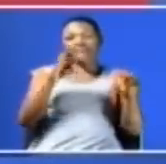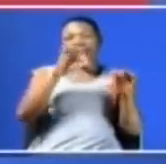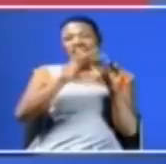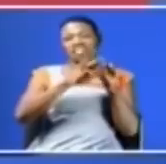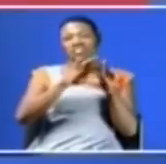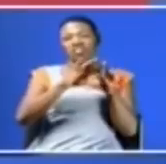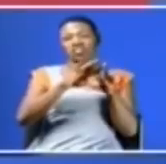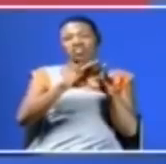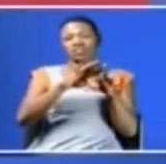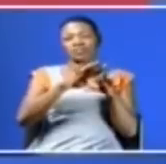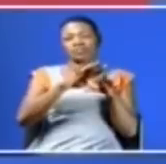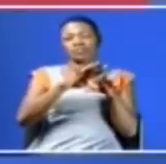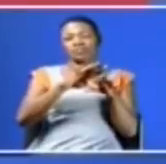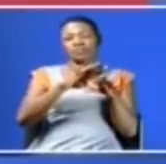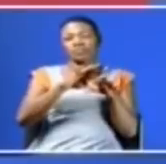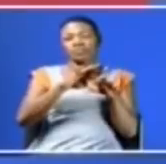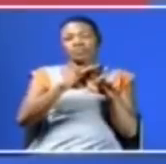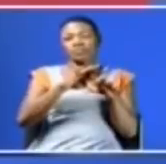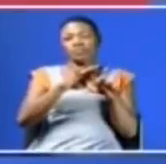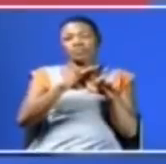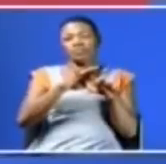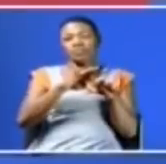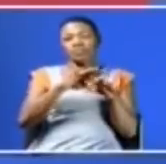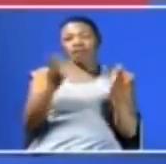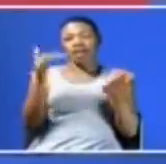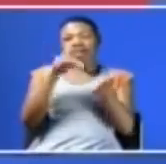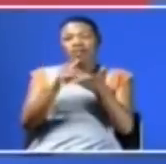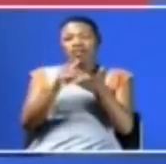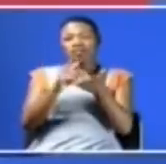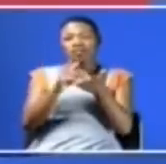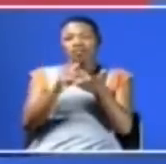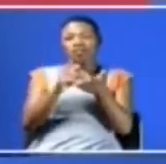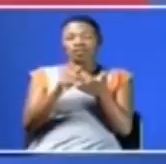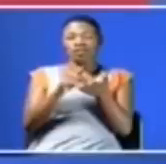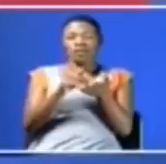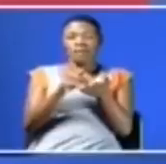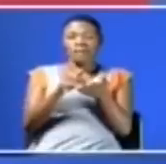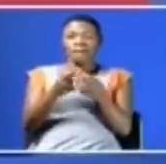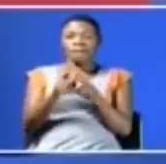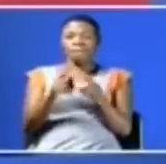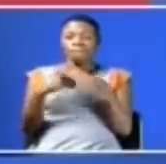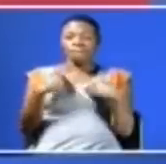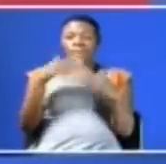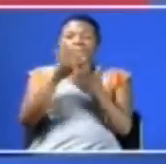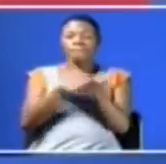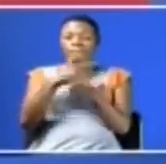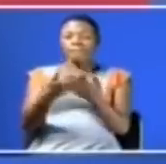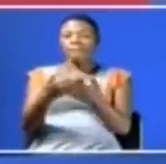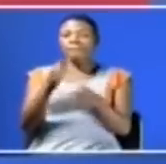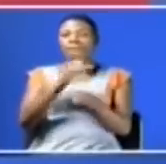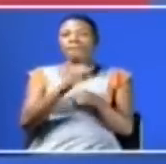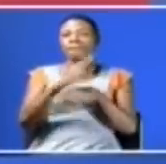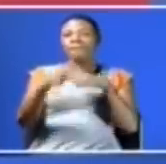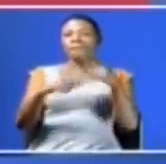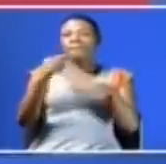the scene. Yeah? And then again, instead of having a structured institutional process, as